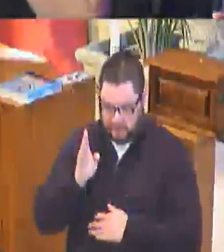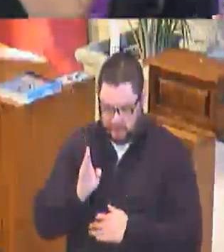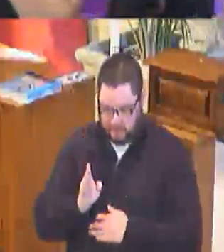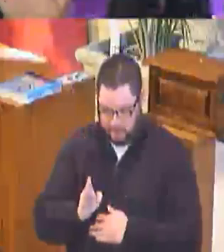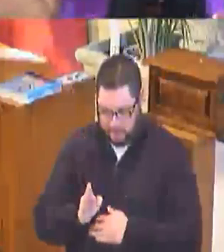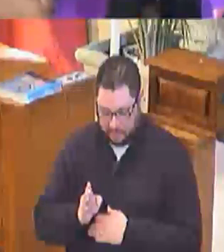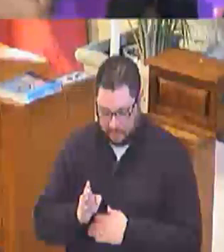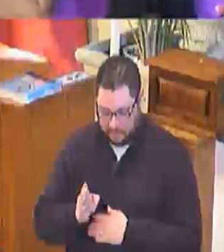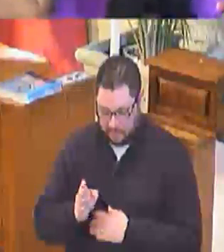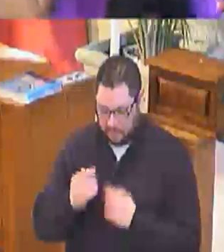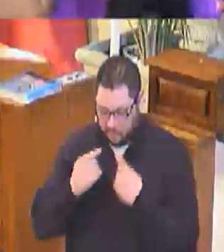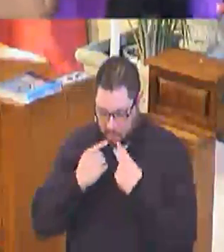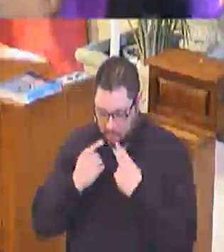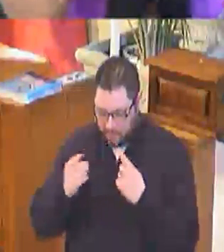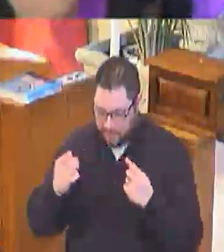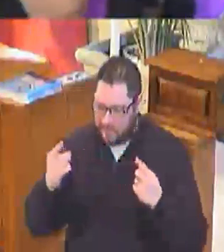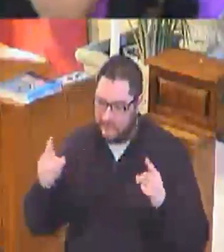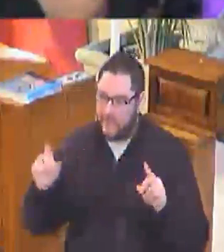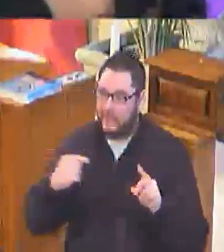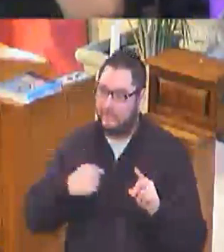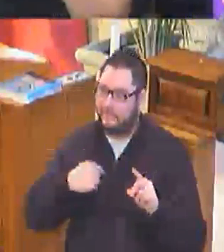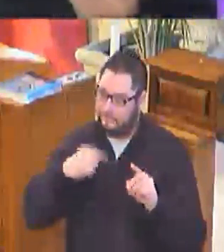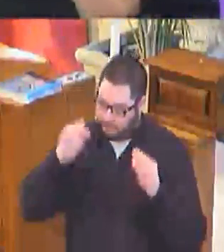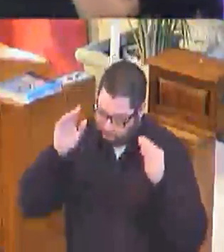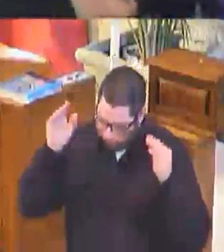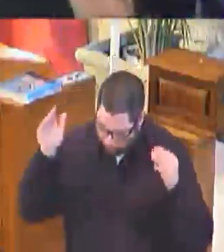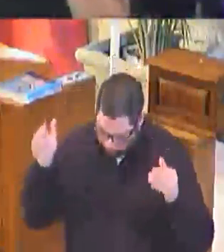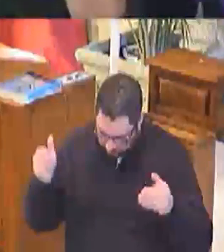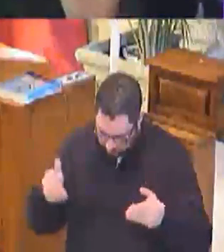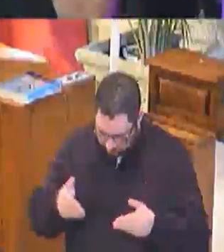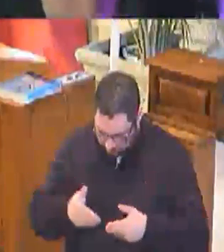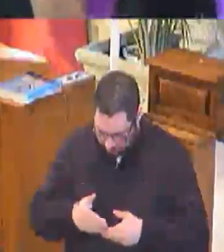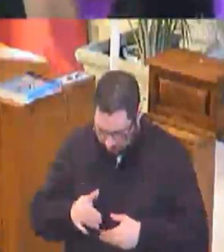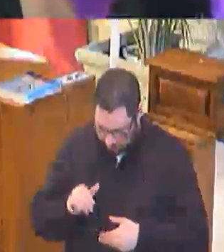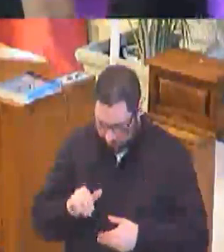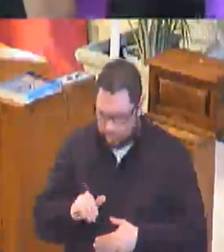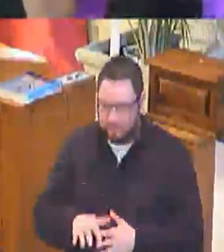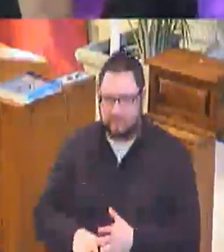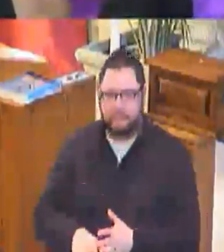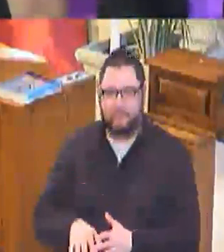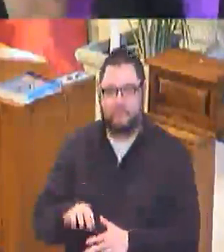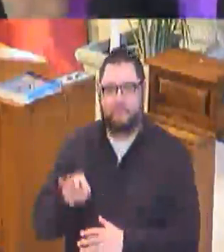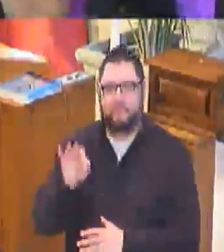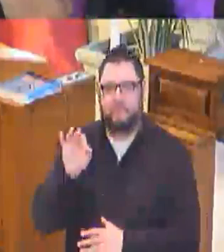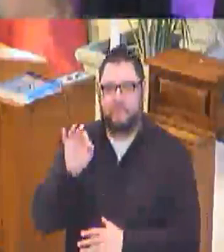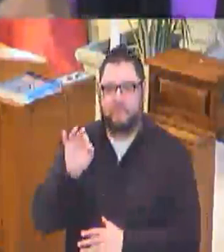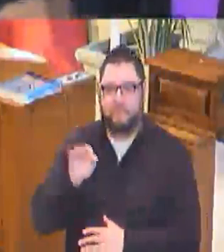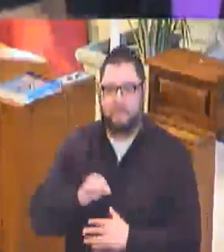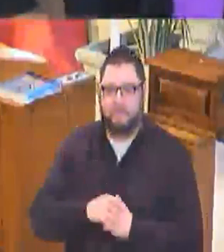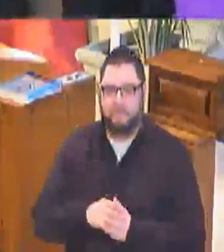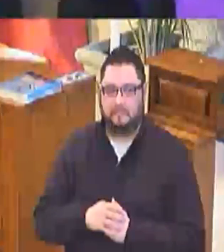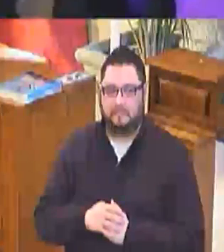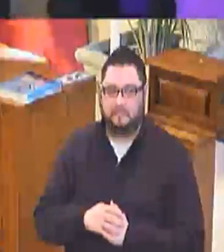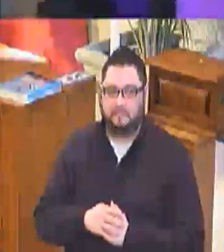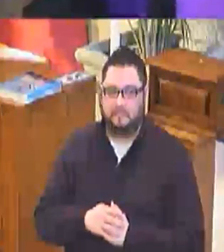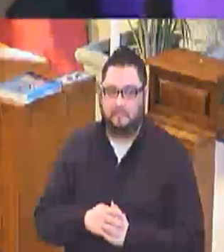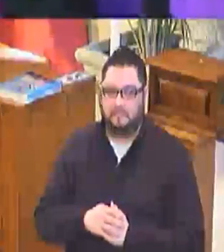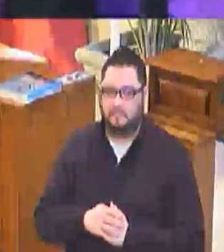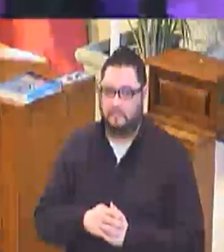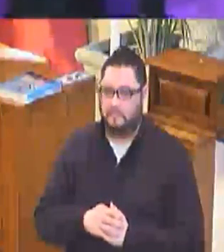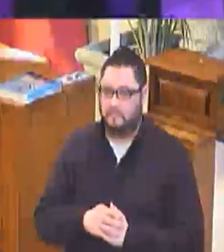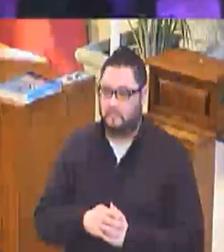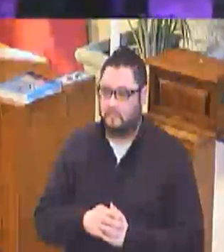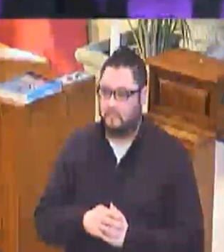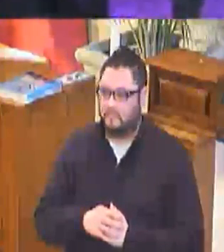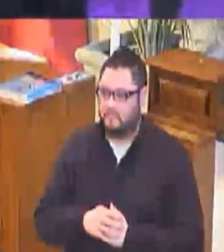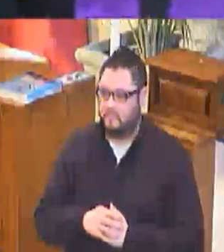I finally looked inside, I found it. Just